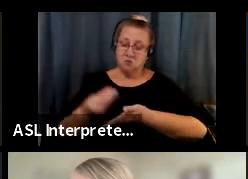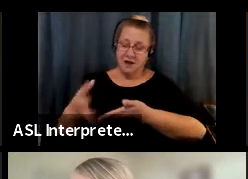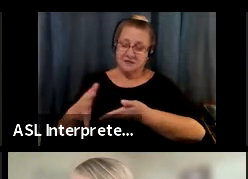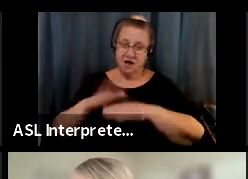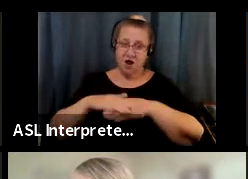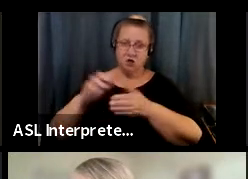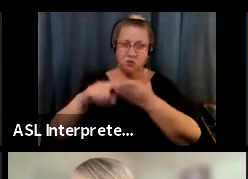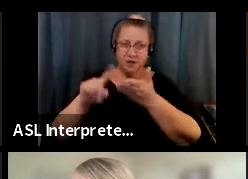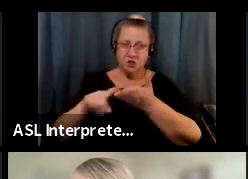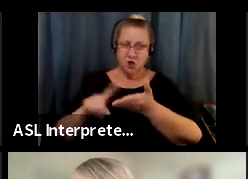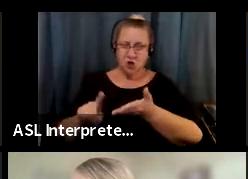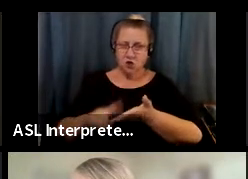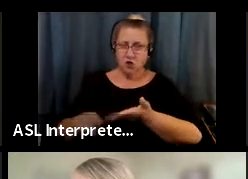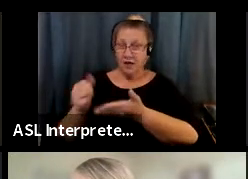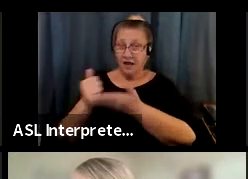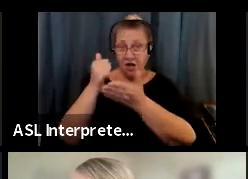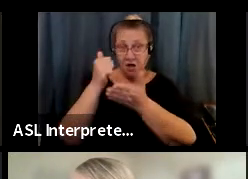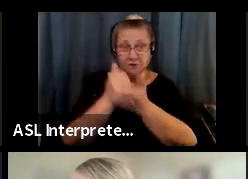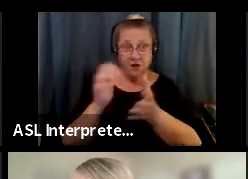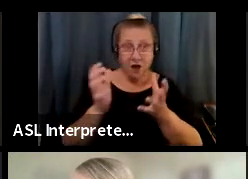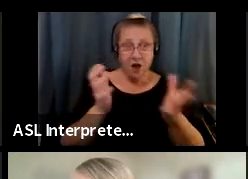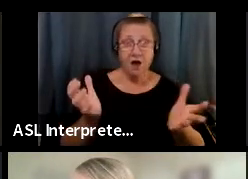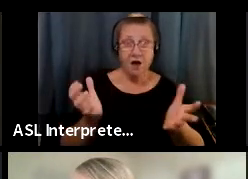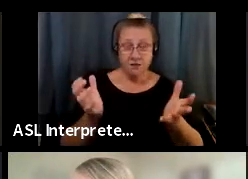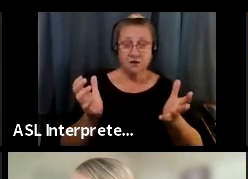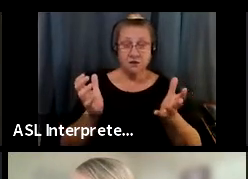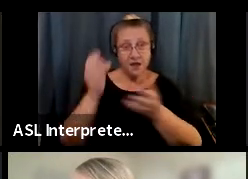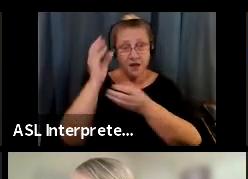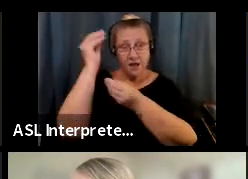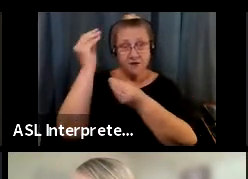that, while very helpful and informative, seemed like a lesser